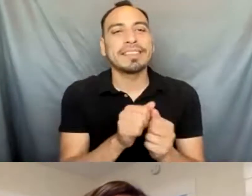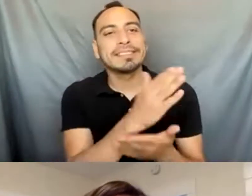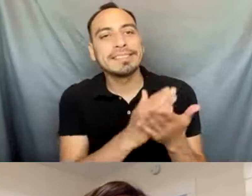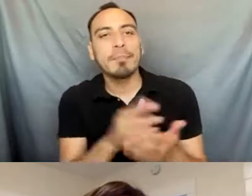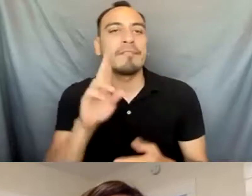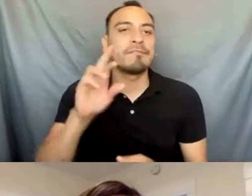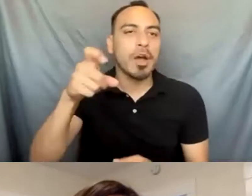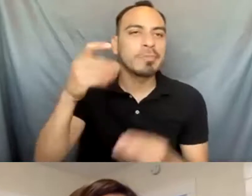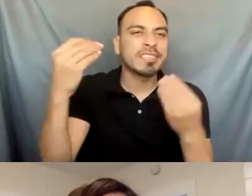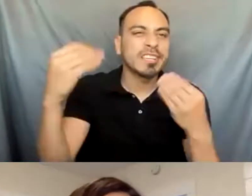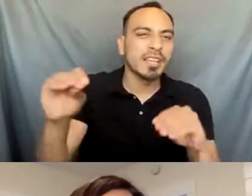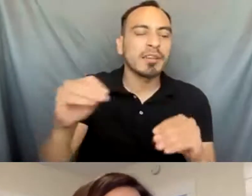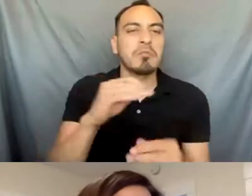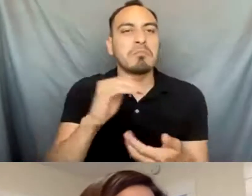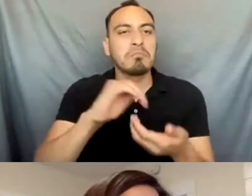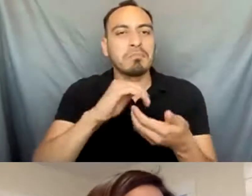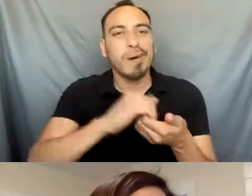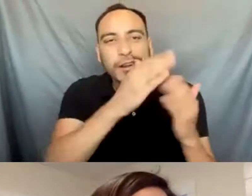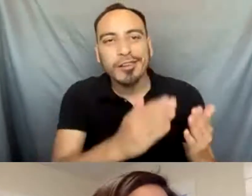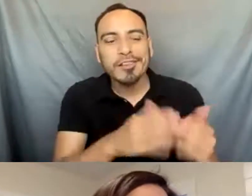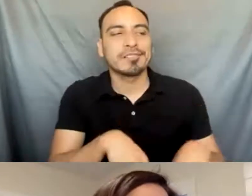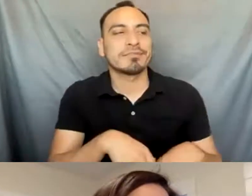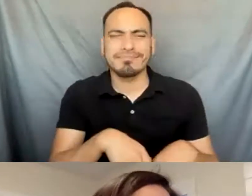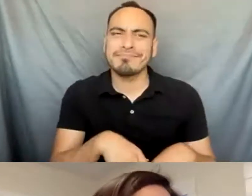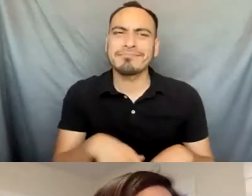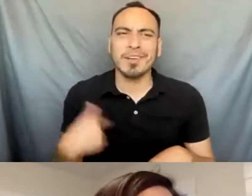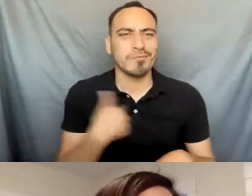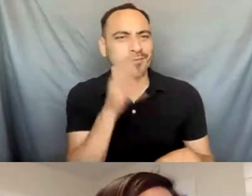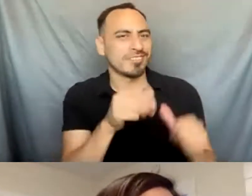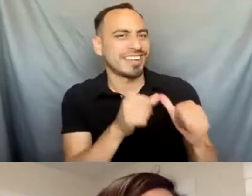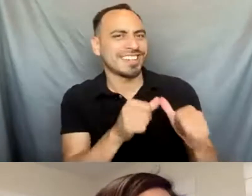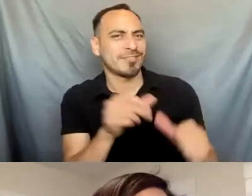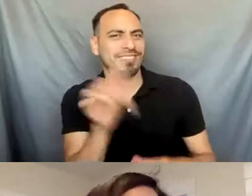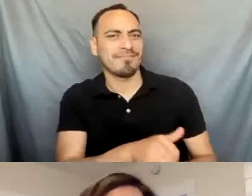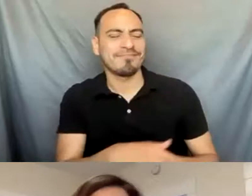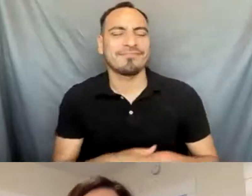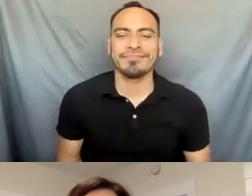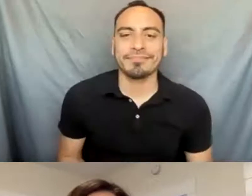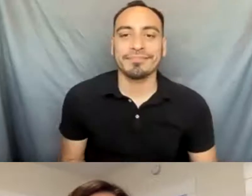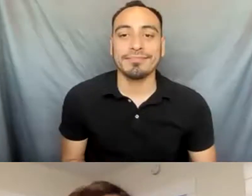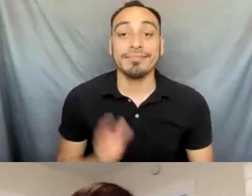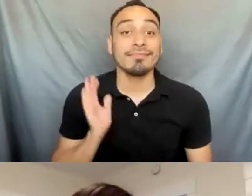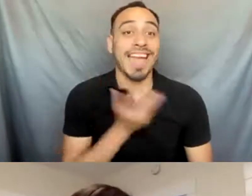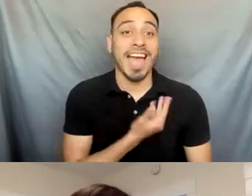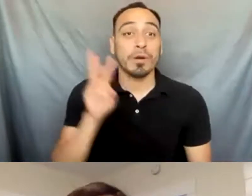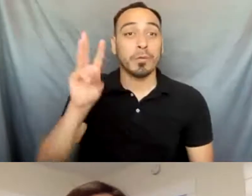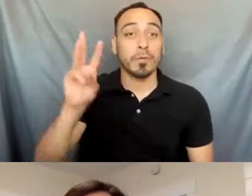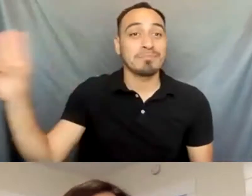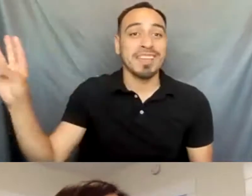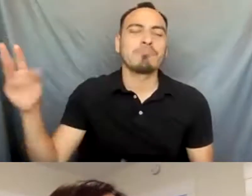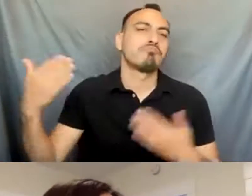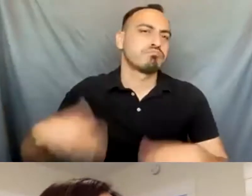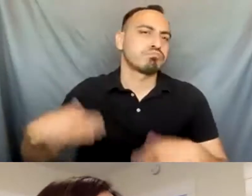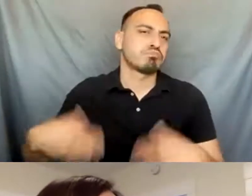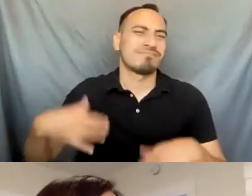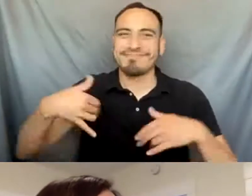so that's an important aspect, and we're going to continue to do that. And so our website is still the best place to find, and I was